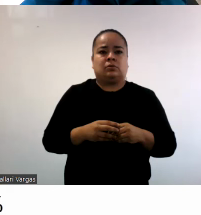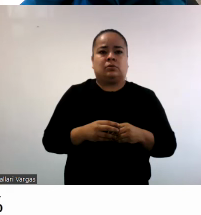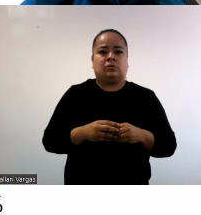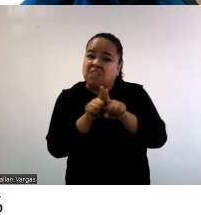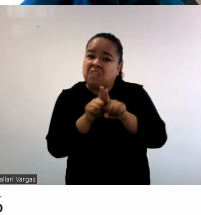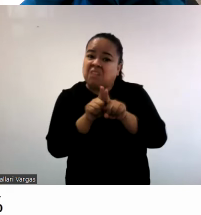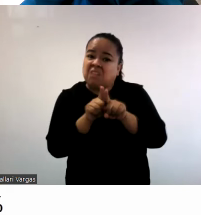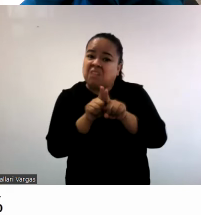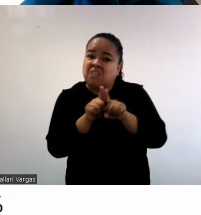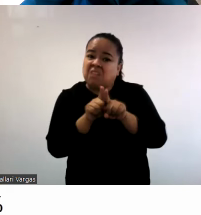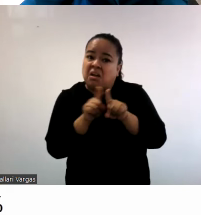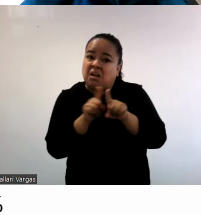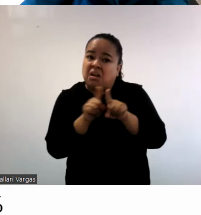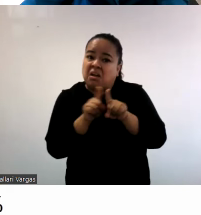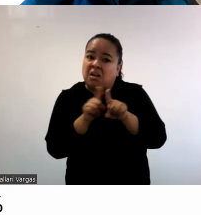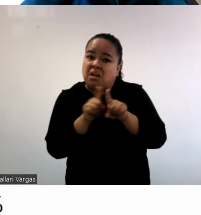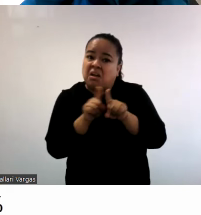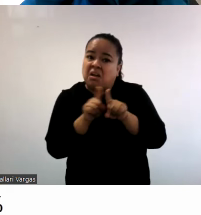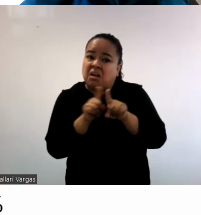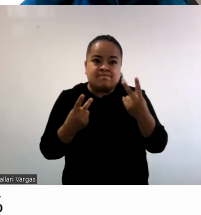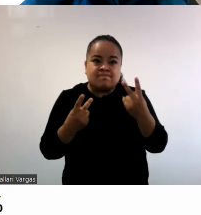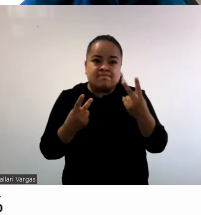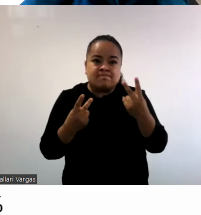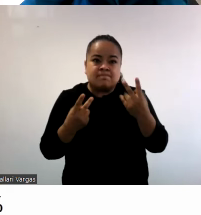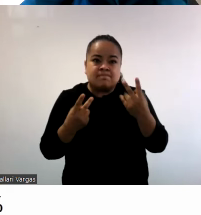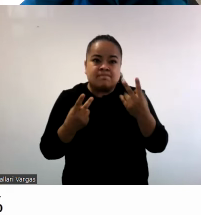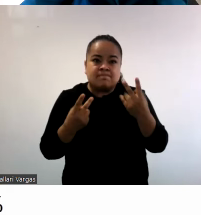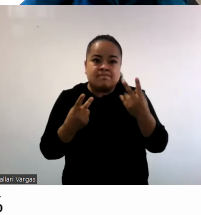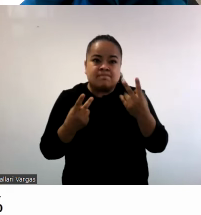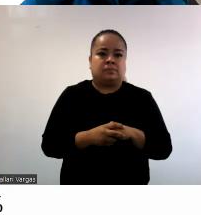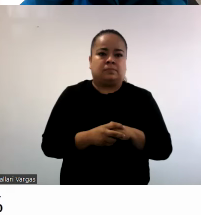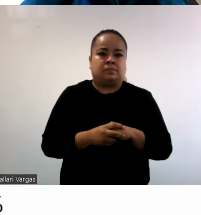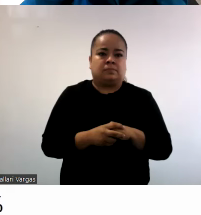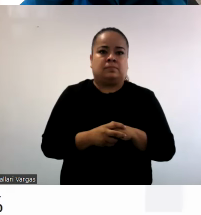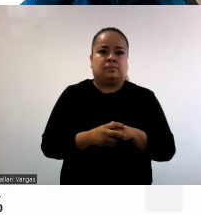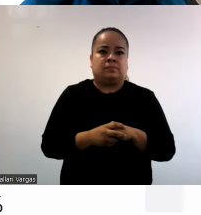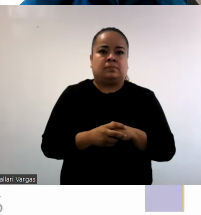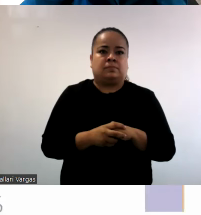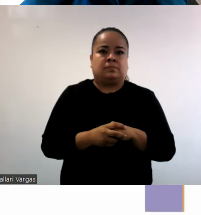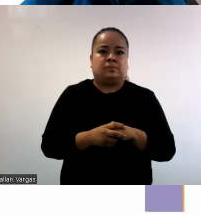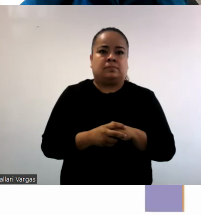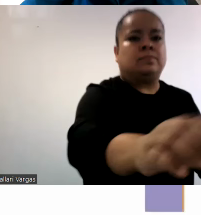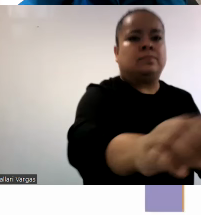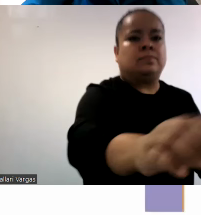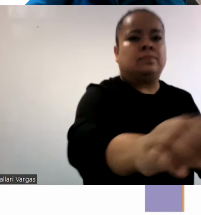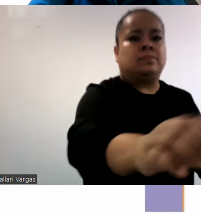We have also identified cases that do not have